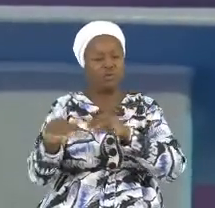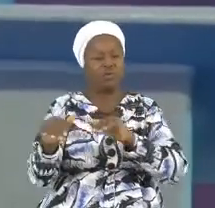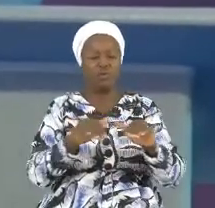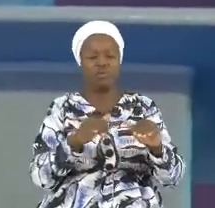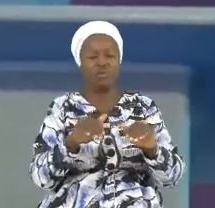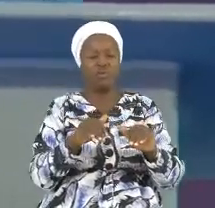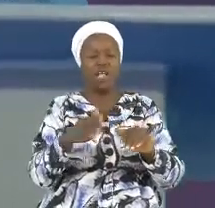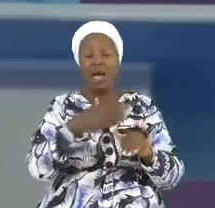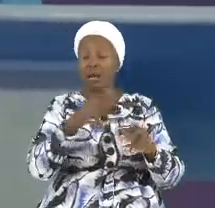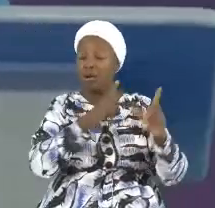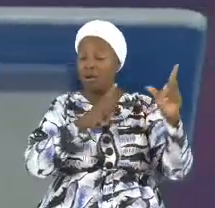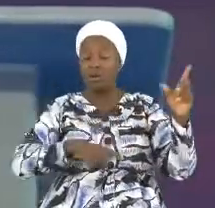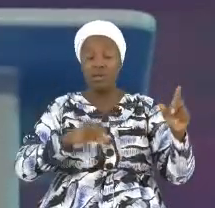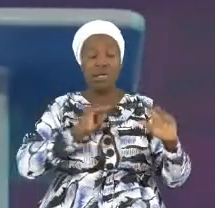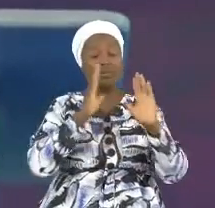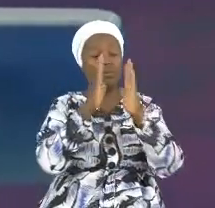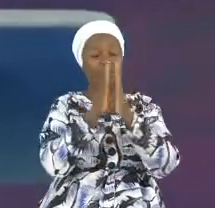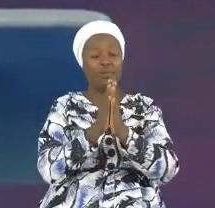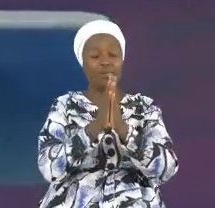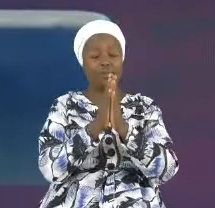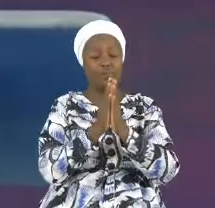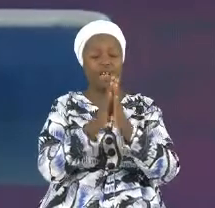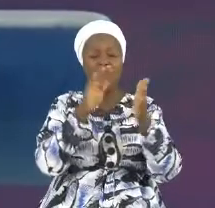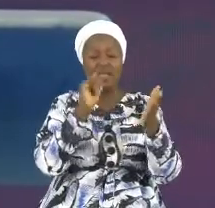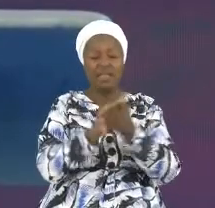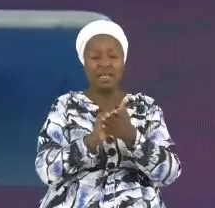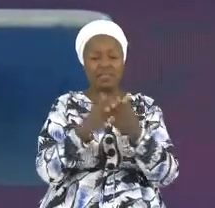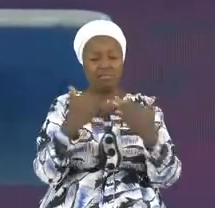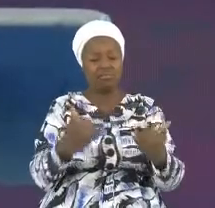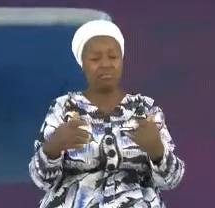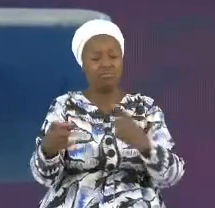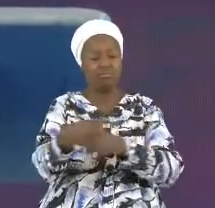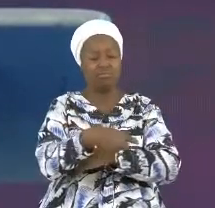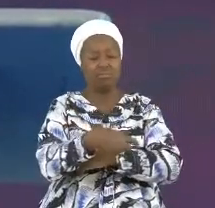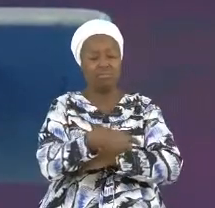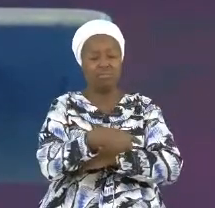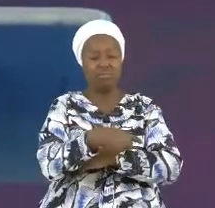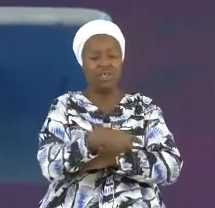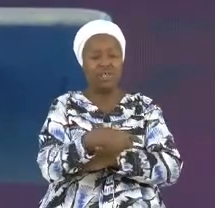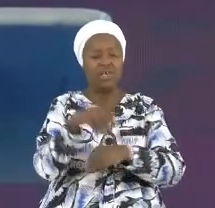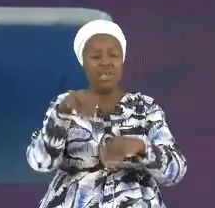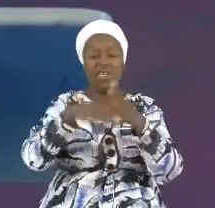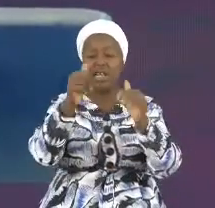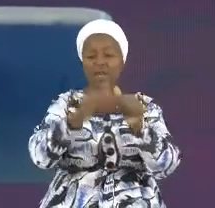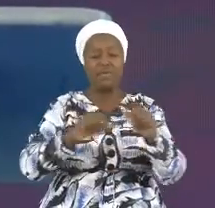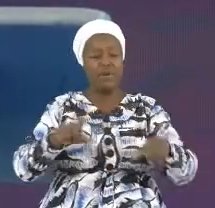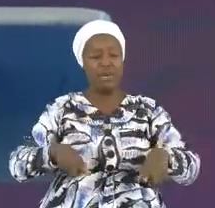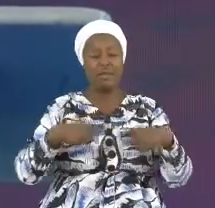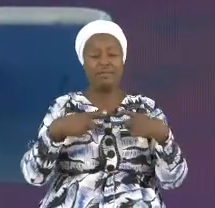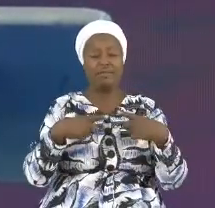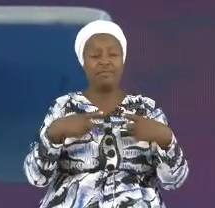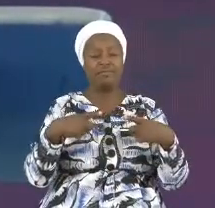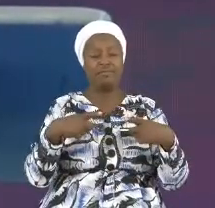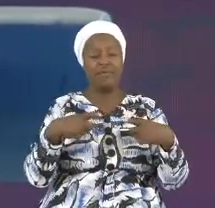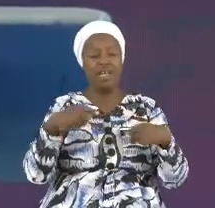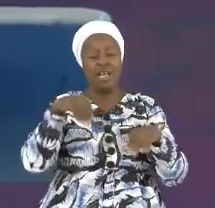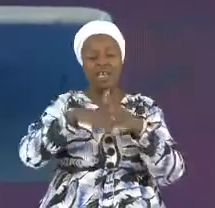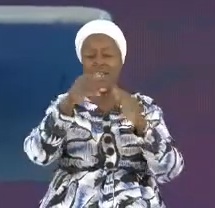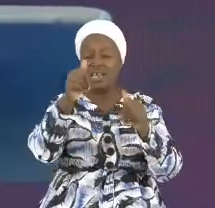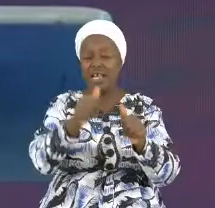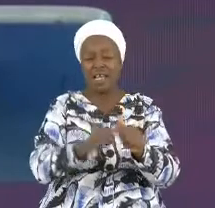I pray that today, in every life, in every